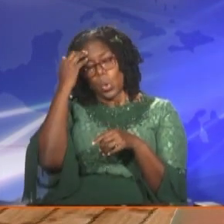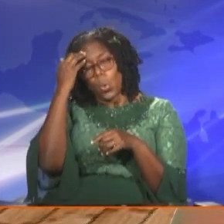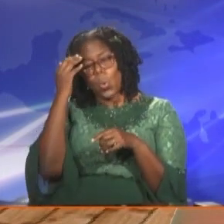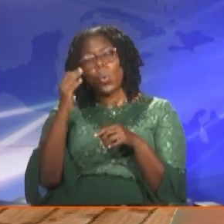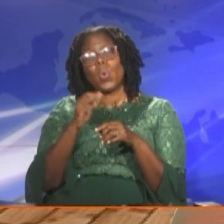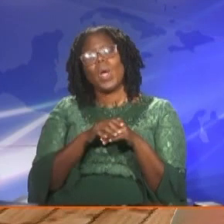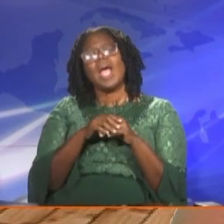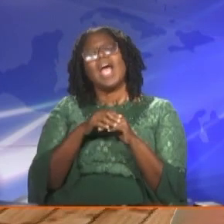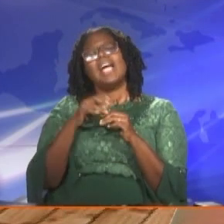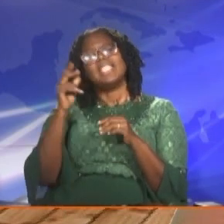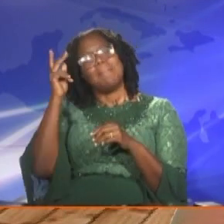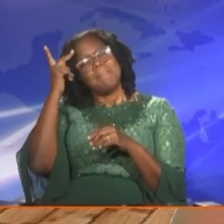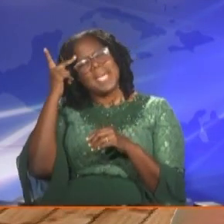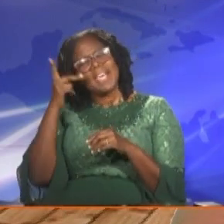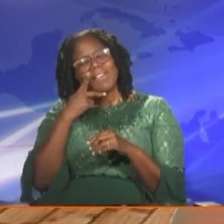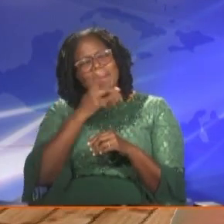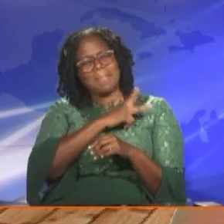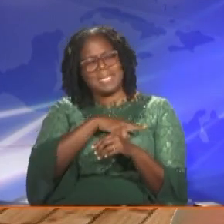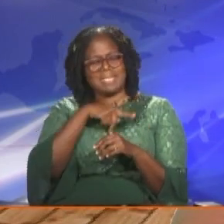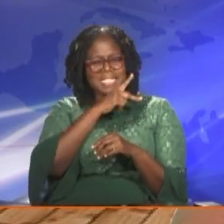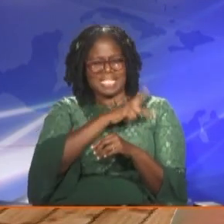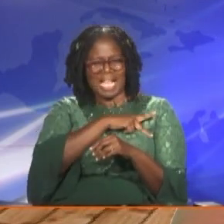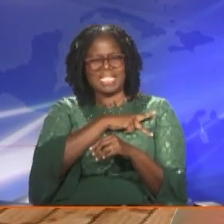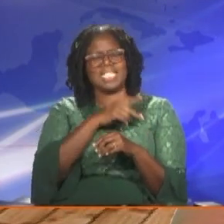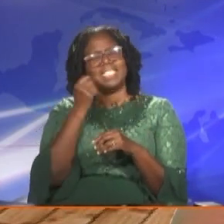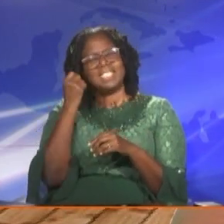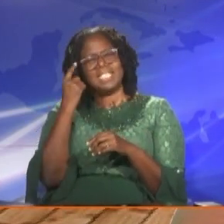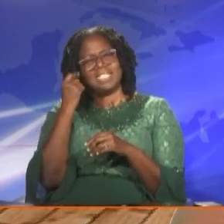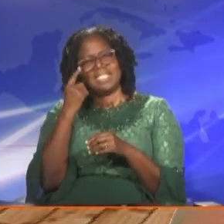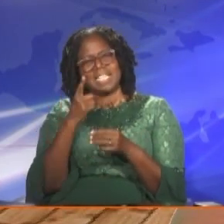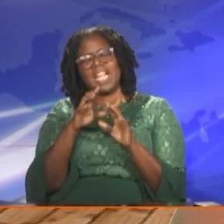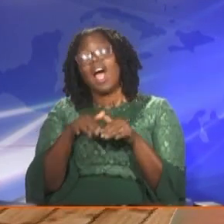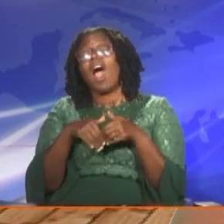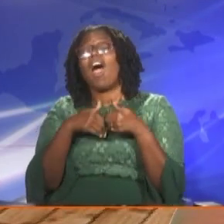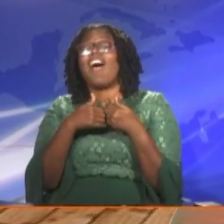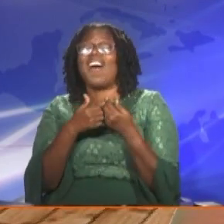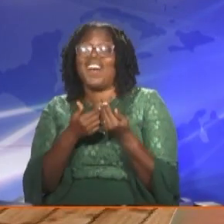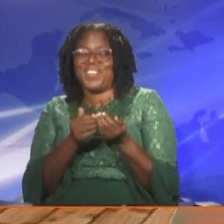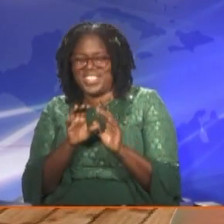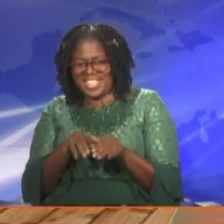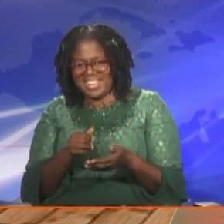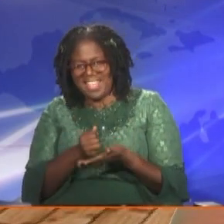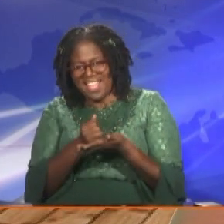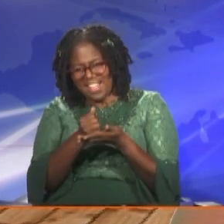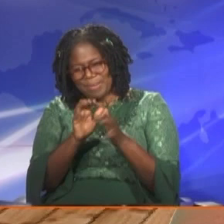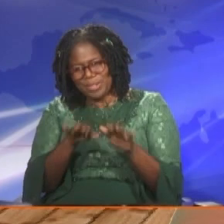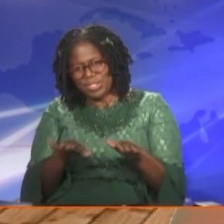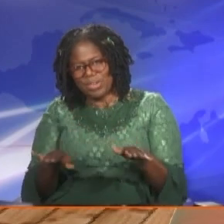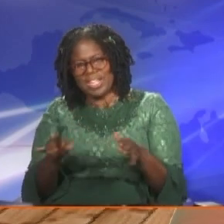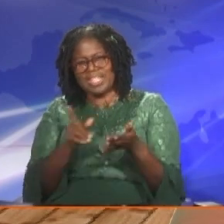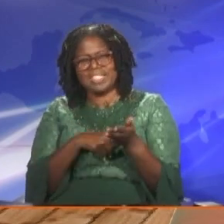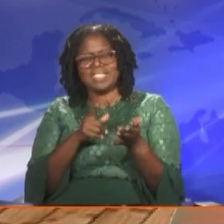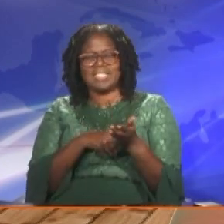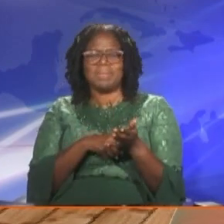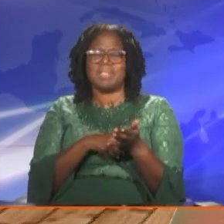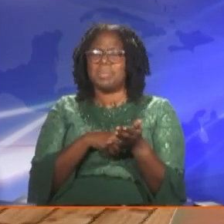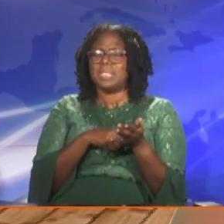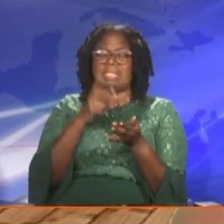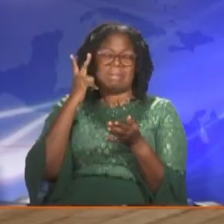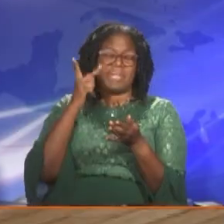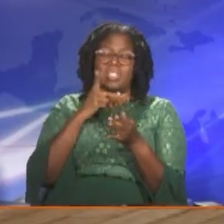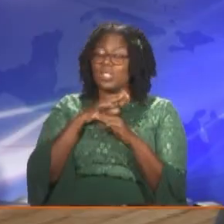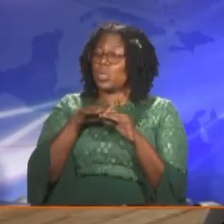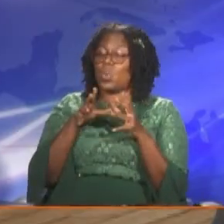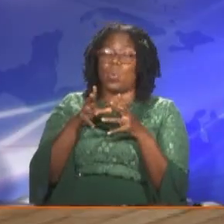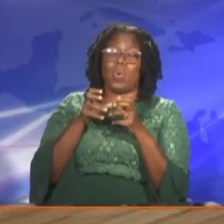the kind of assistance we can give to children in that respect, who coming from those type of backgrounds. It's important.